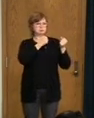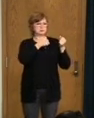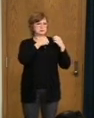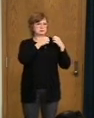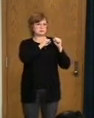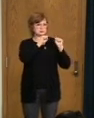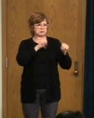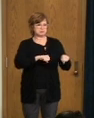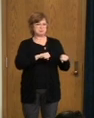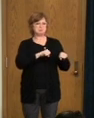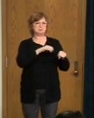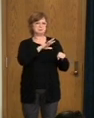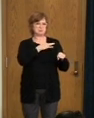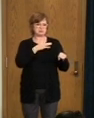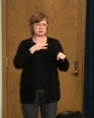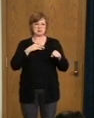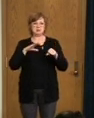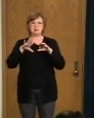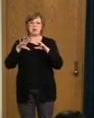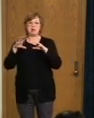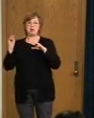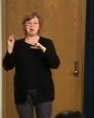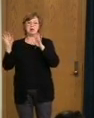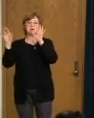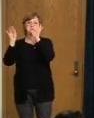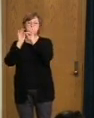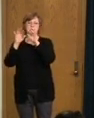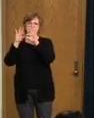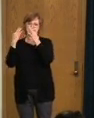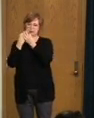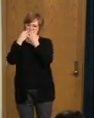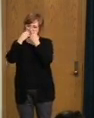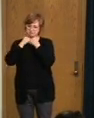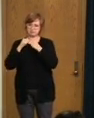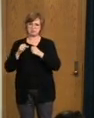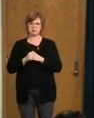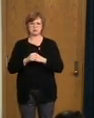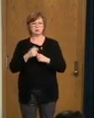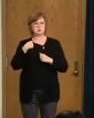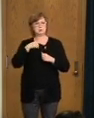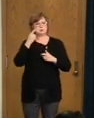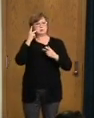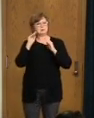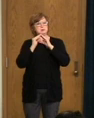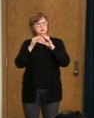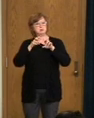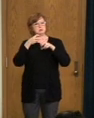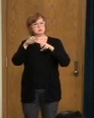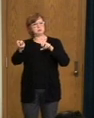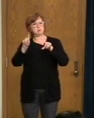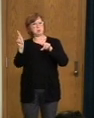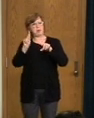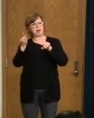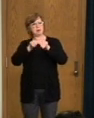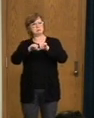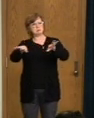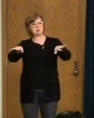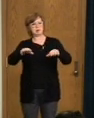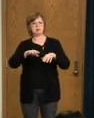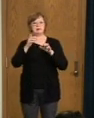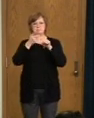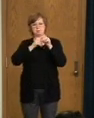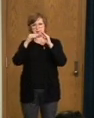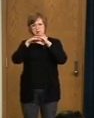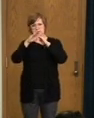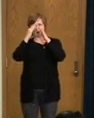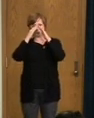most vulnerable. We know that much of the community transmission continues to occur in our household settings, and as a